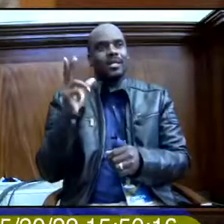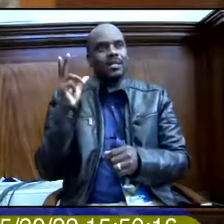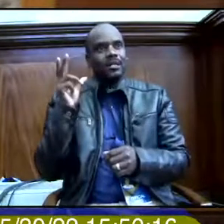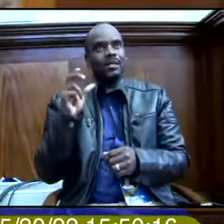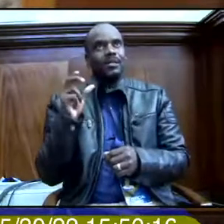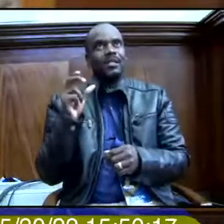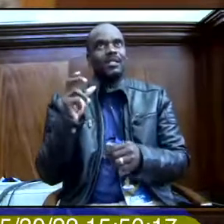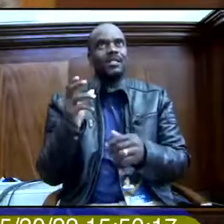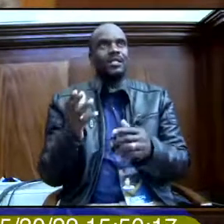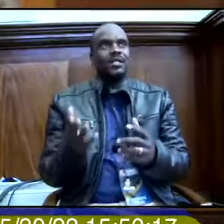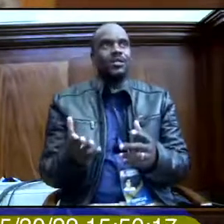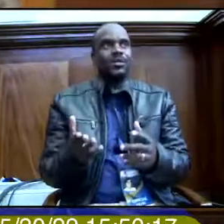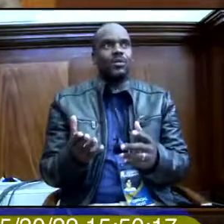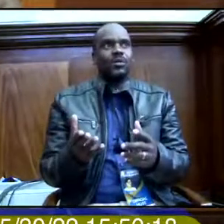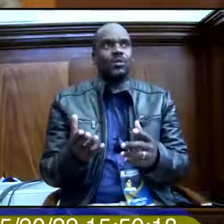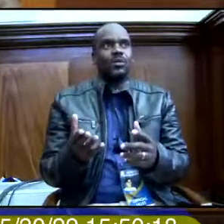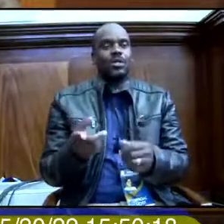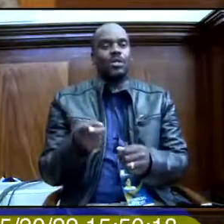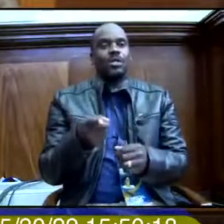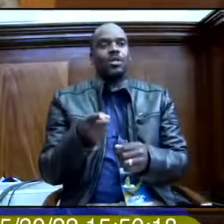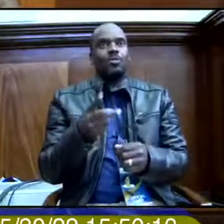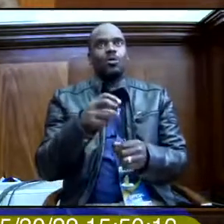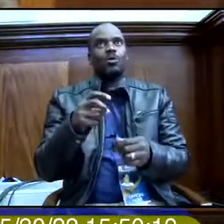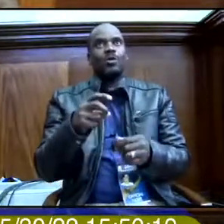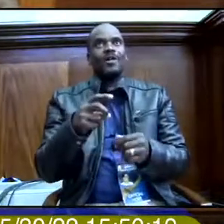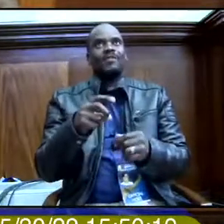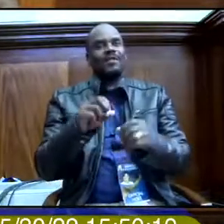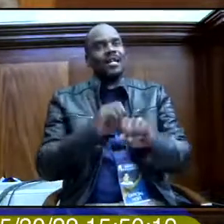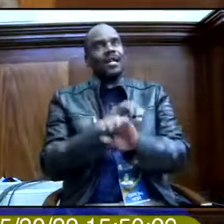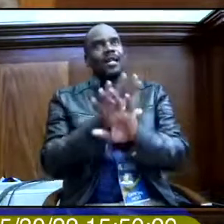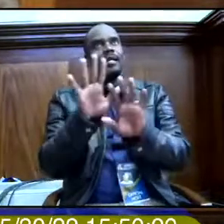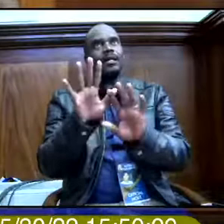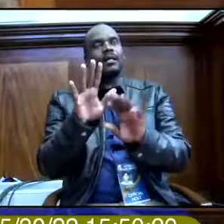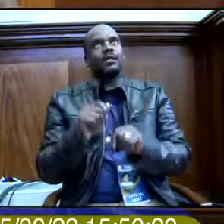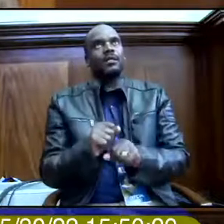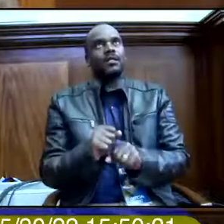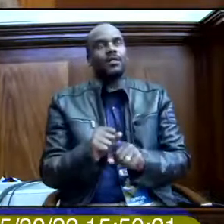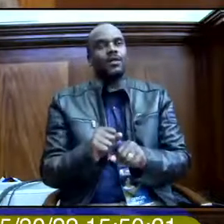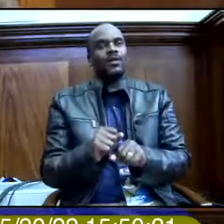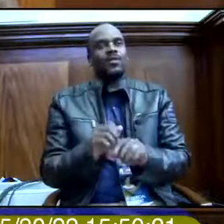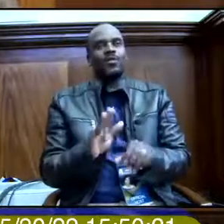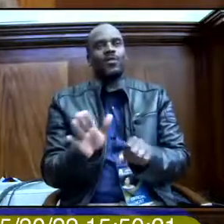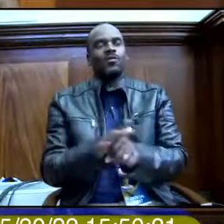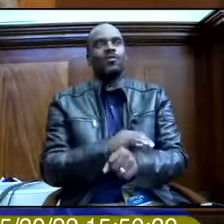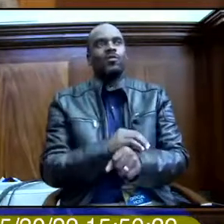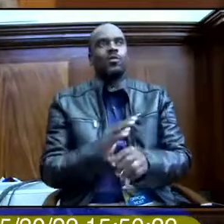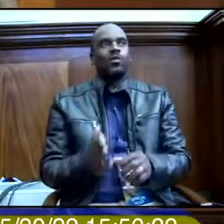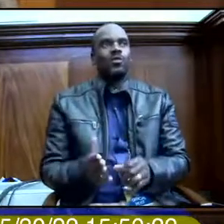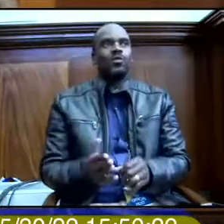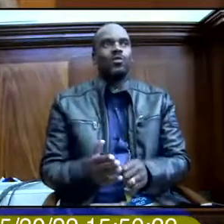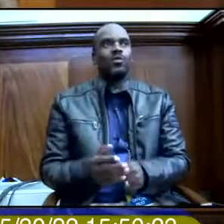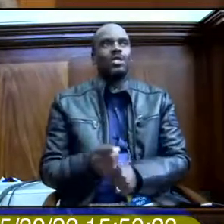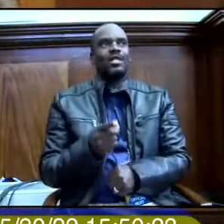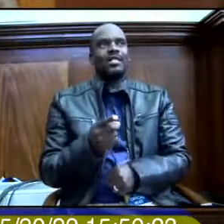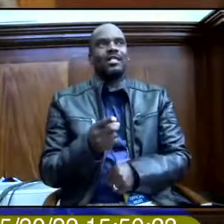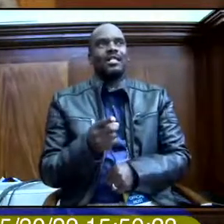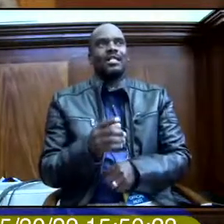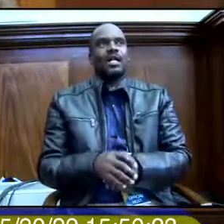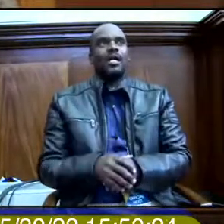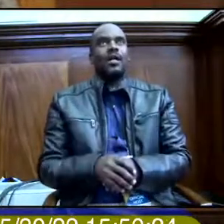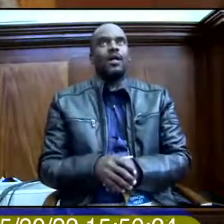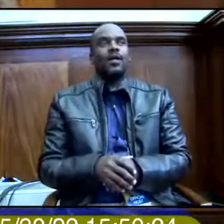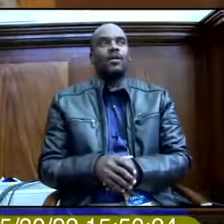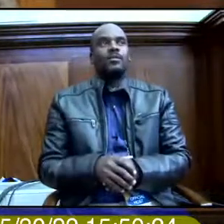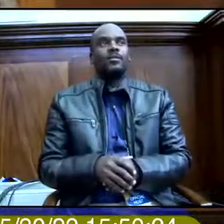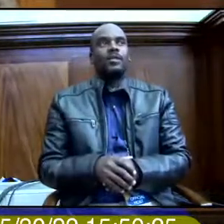compliance or must be produced in conditions of full declaration on volumes and complete tax compliance